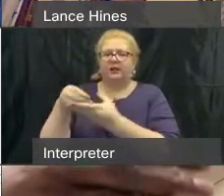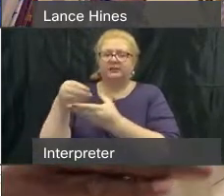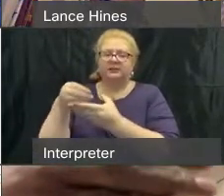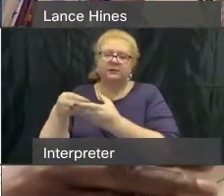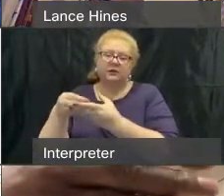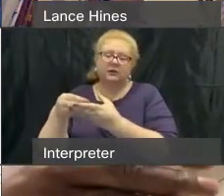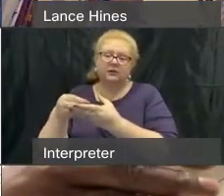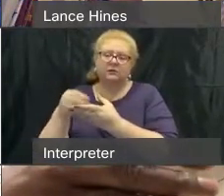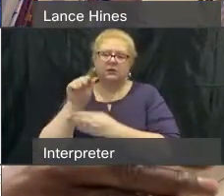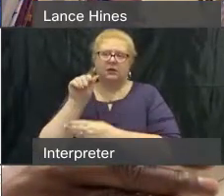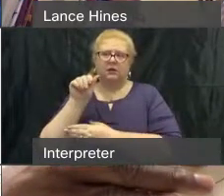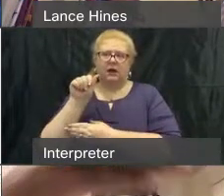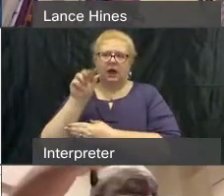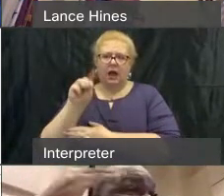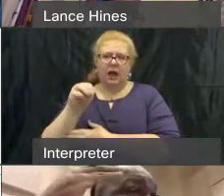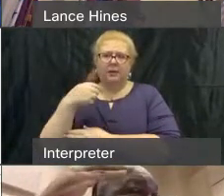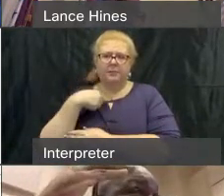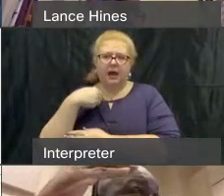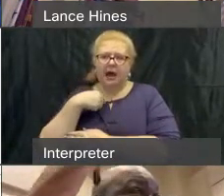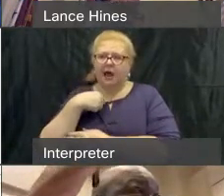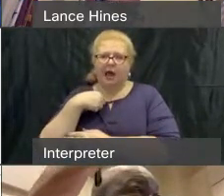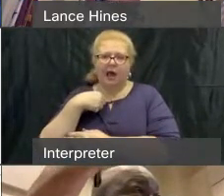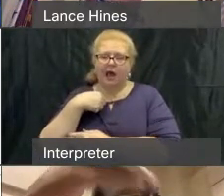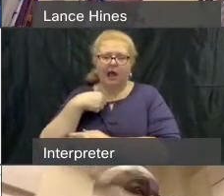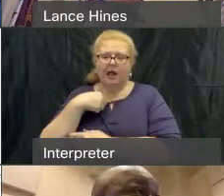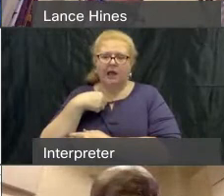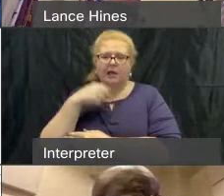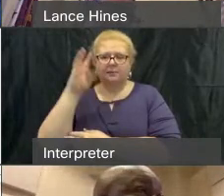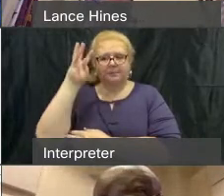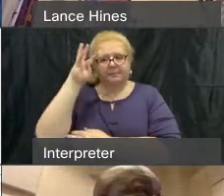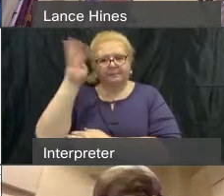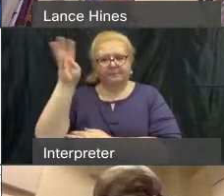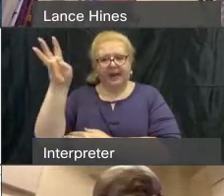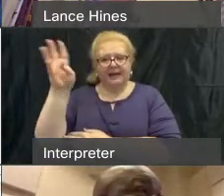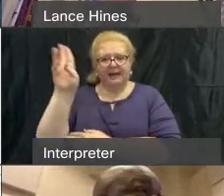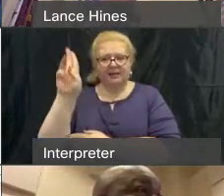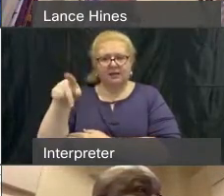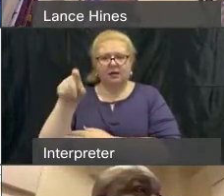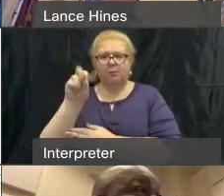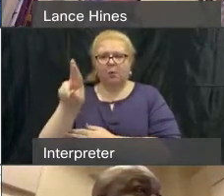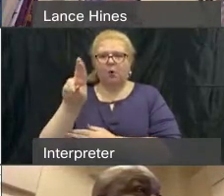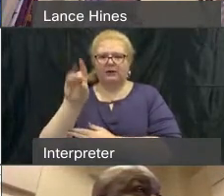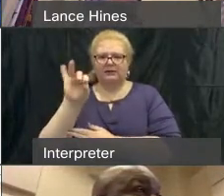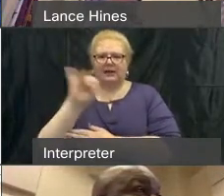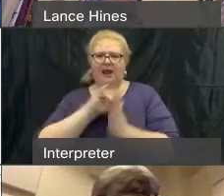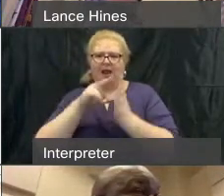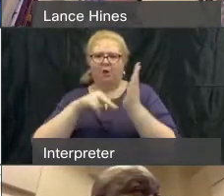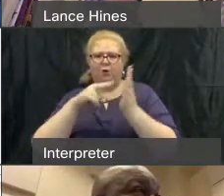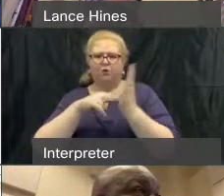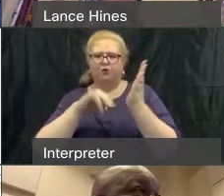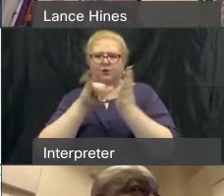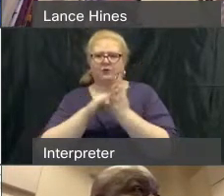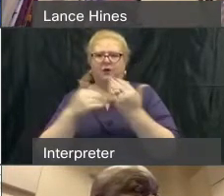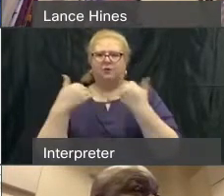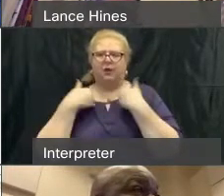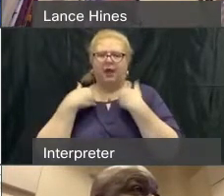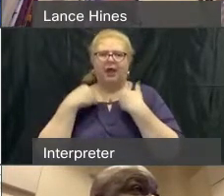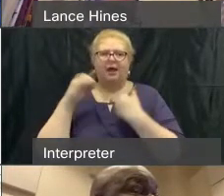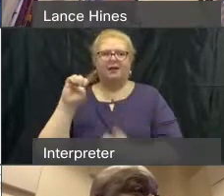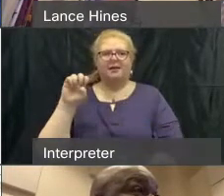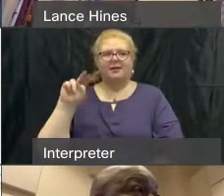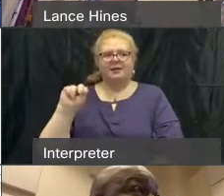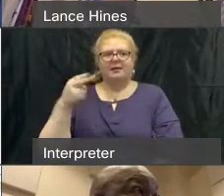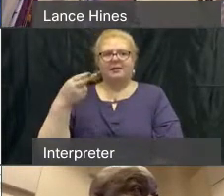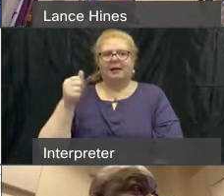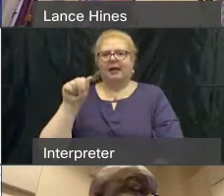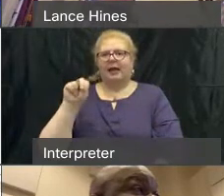Am I making that up in my head, or did I read that somewhere? That there is some enhanced funds, but